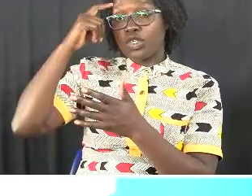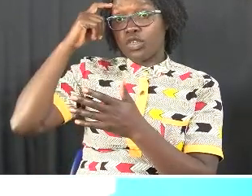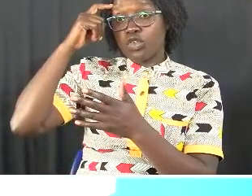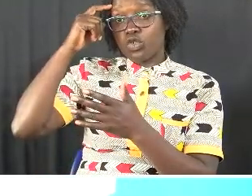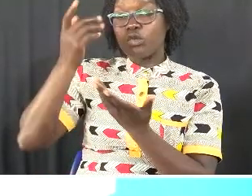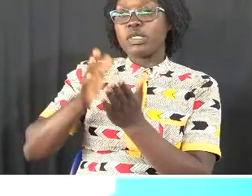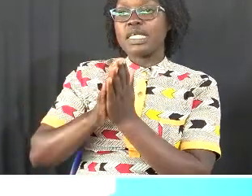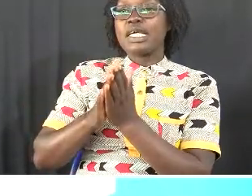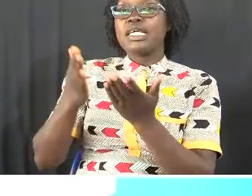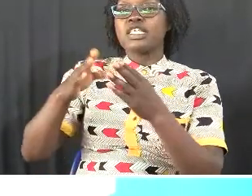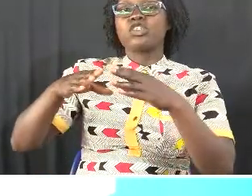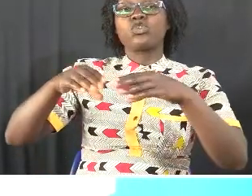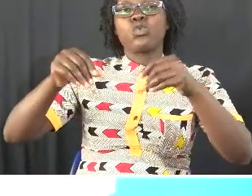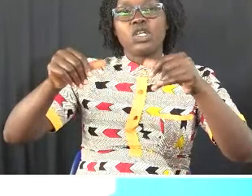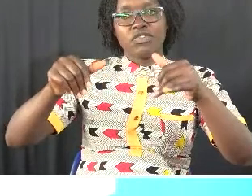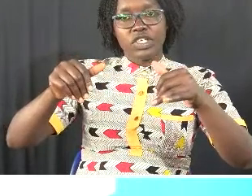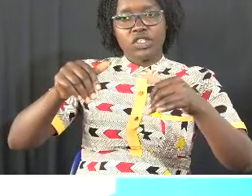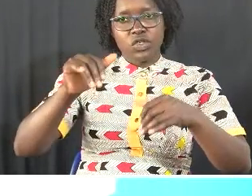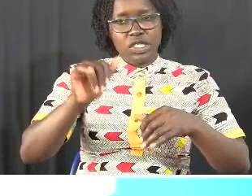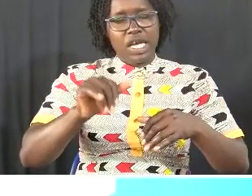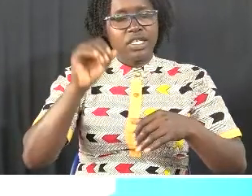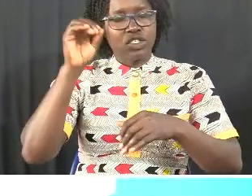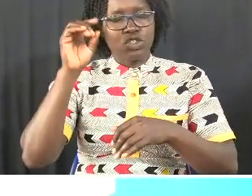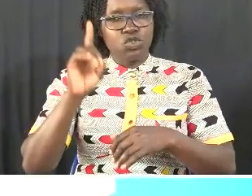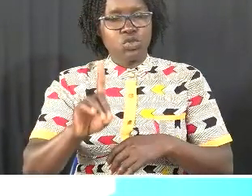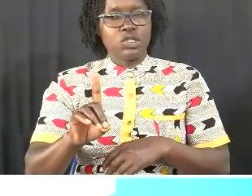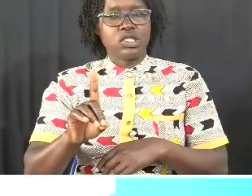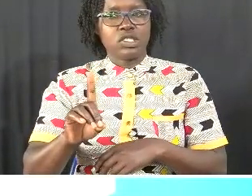credentials that